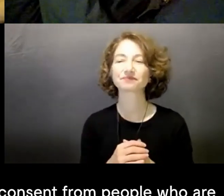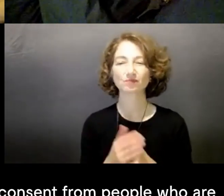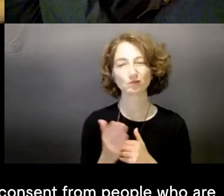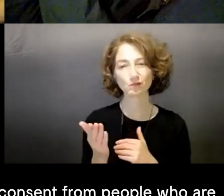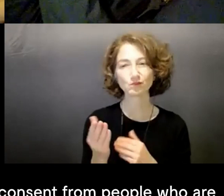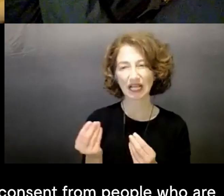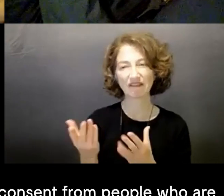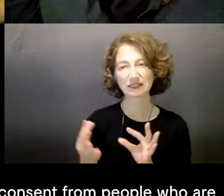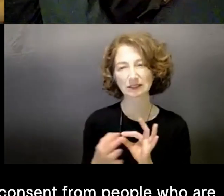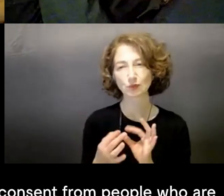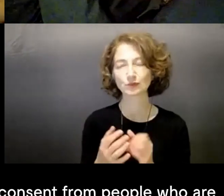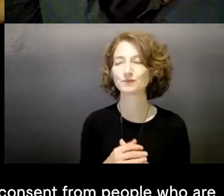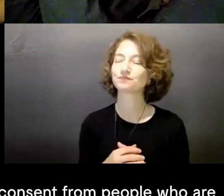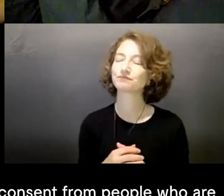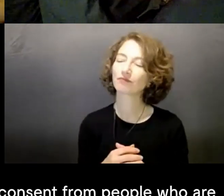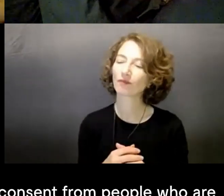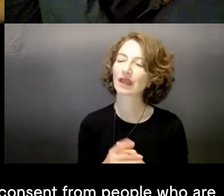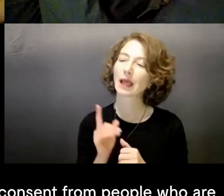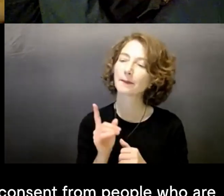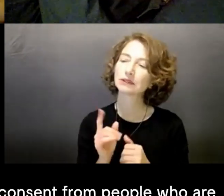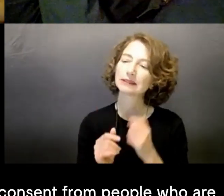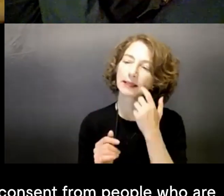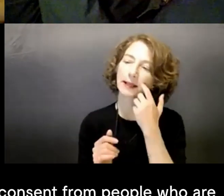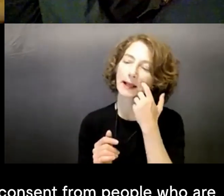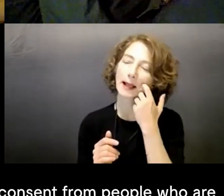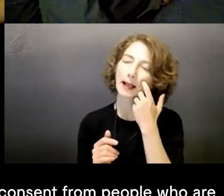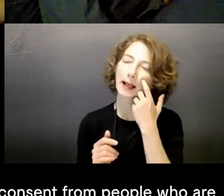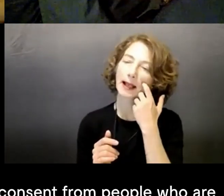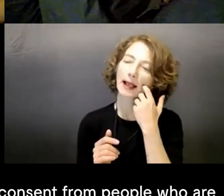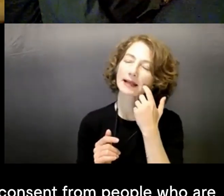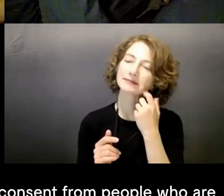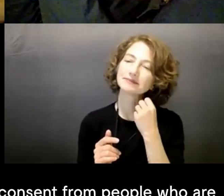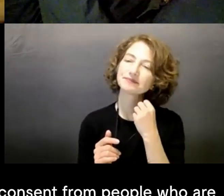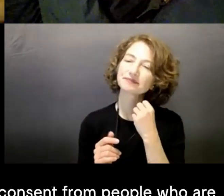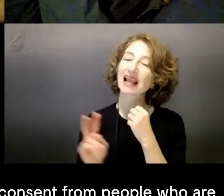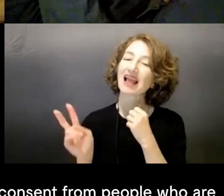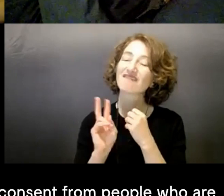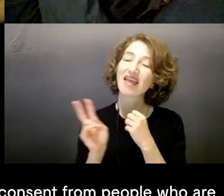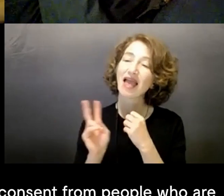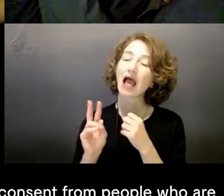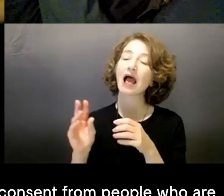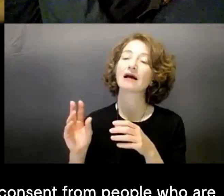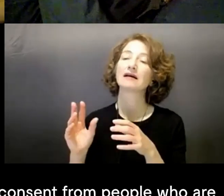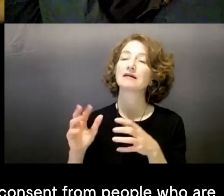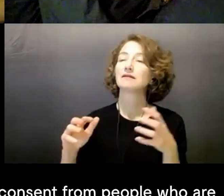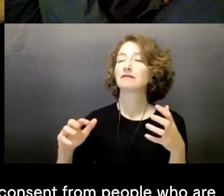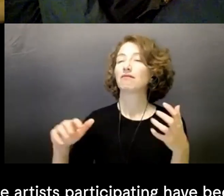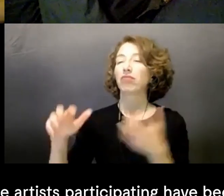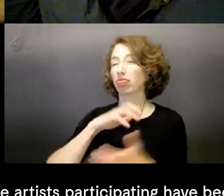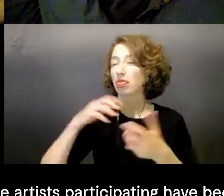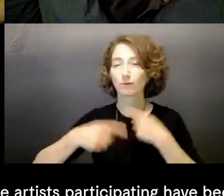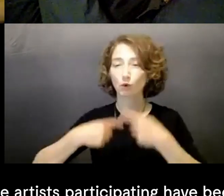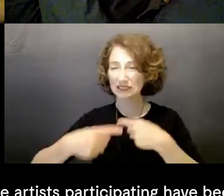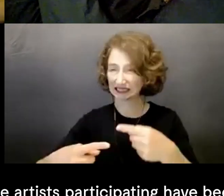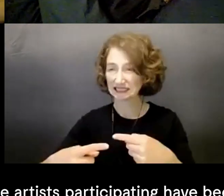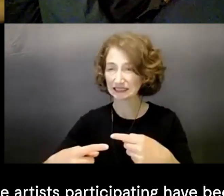is making sure that there is consent from people who are participating in a messy process. I've